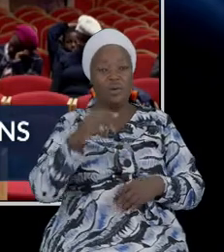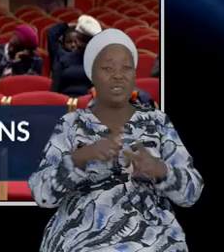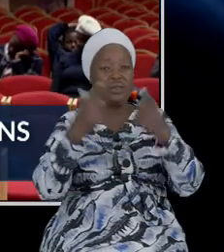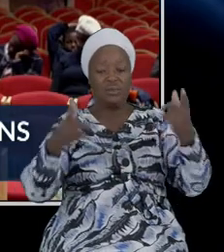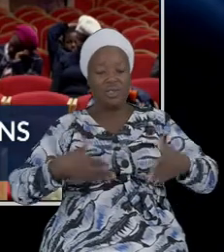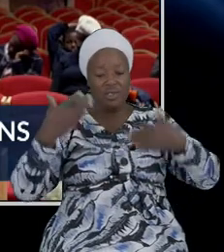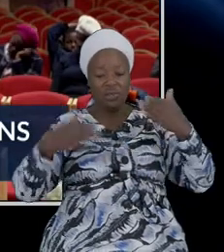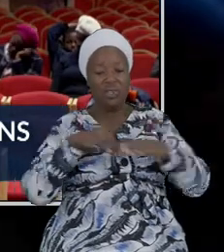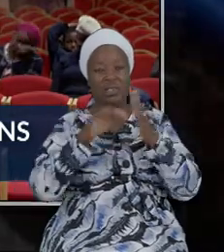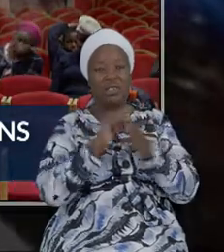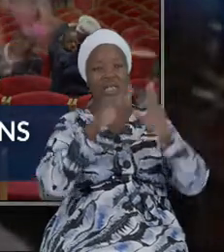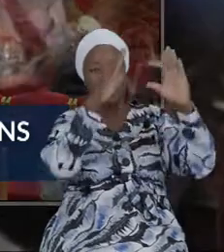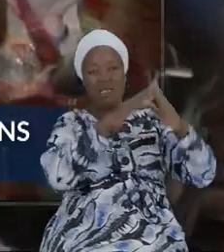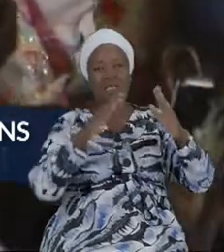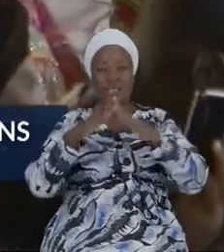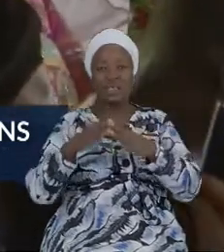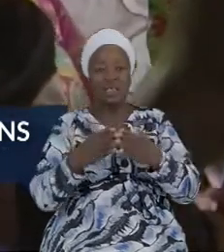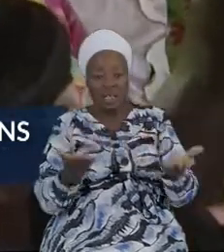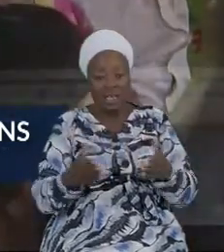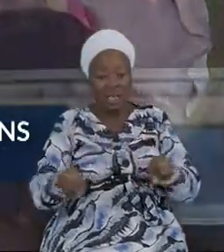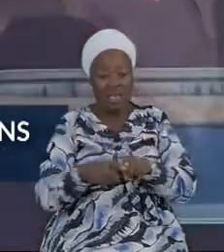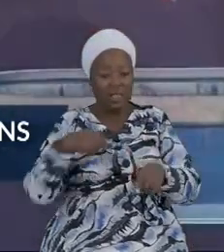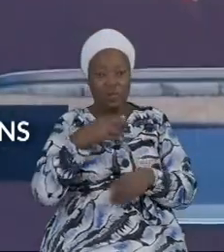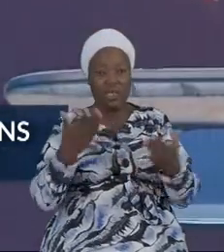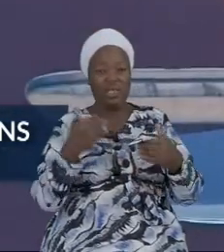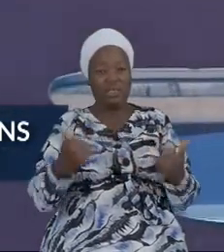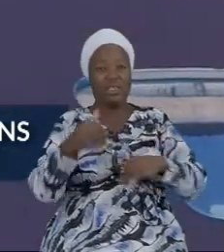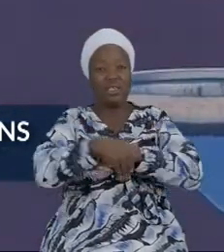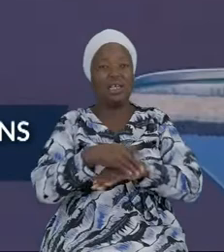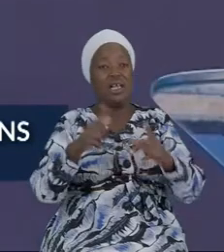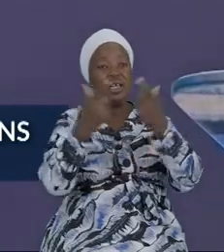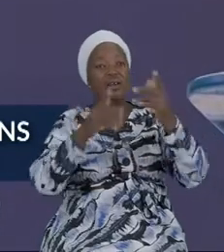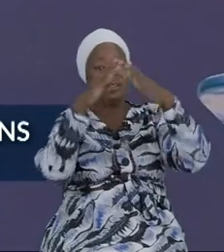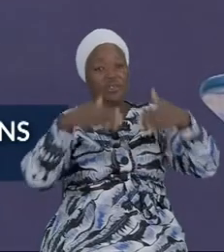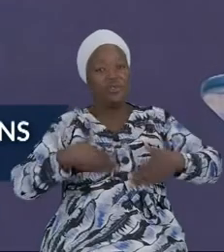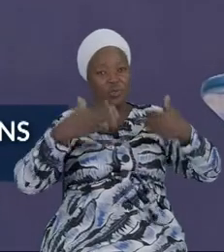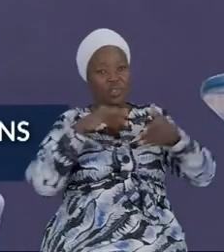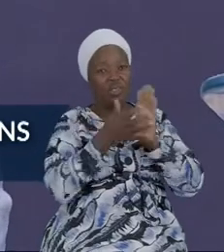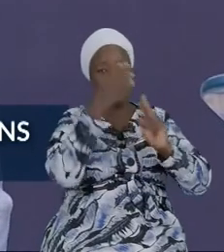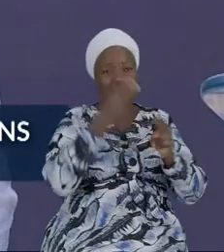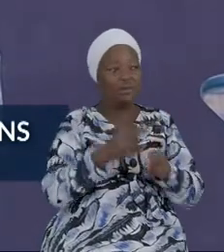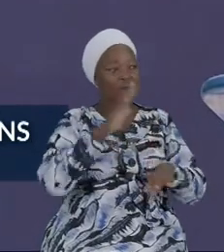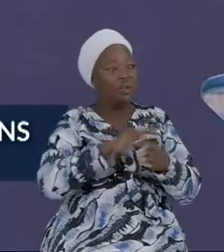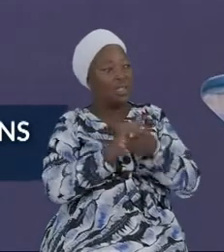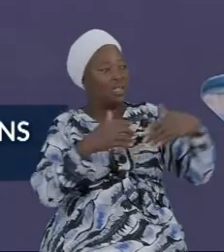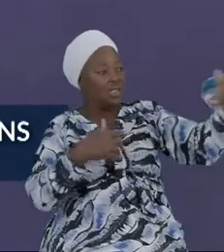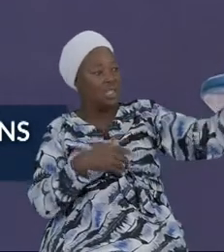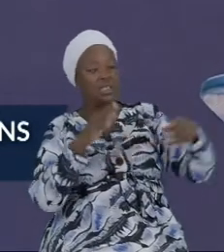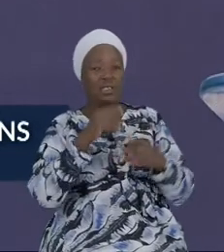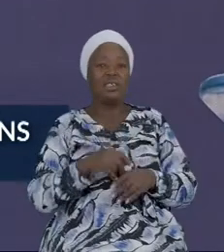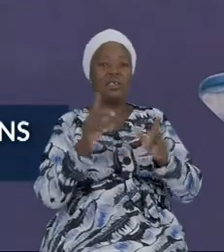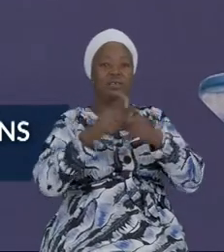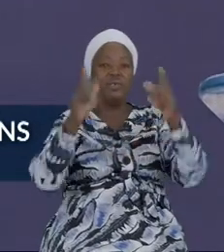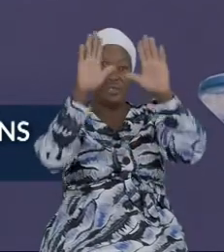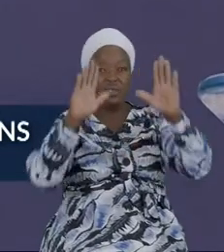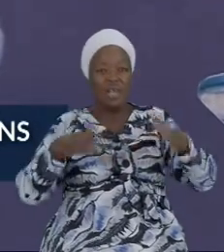city. Over here, as we are here tonight, great joy. On that side, great joy. In front of